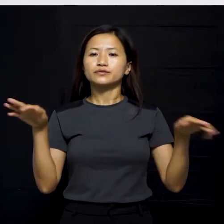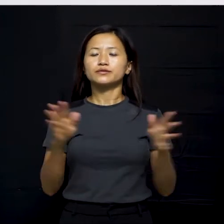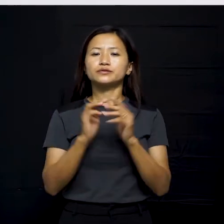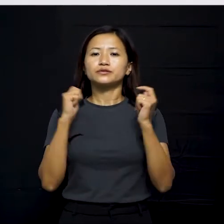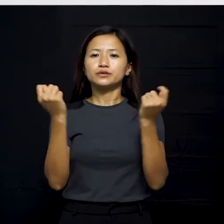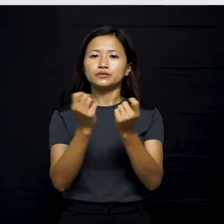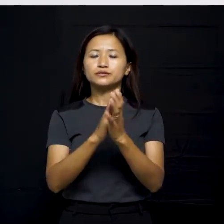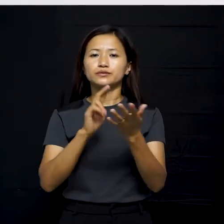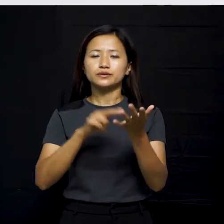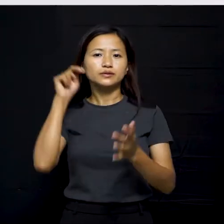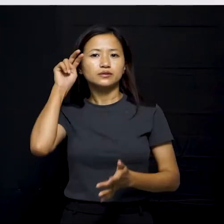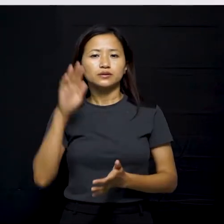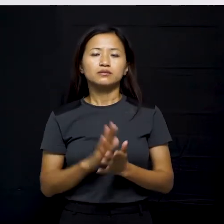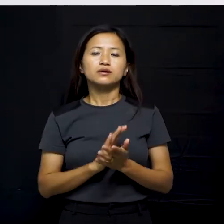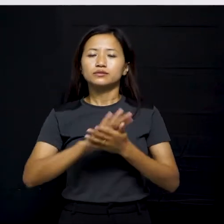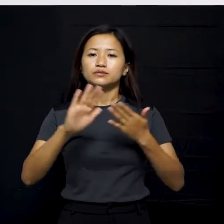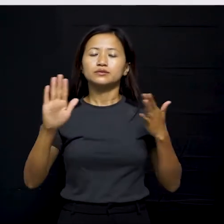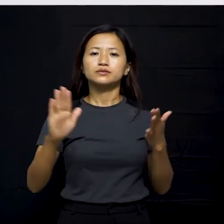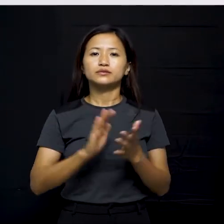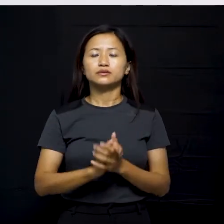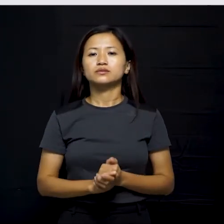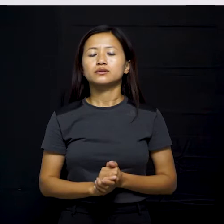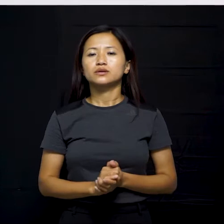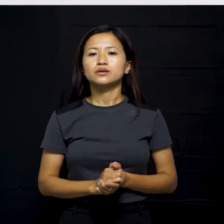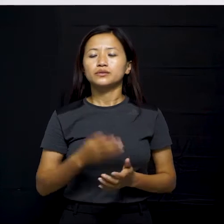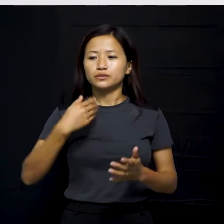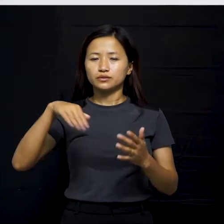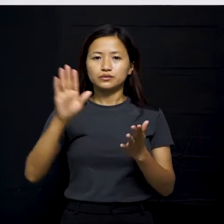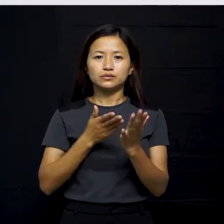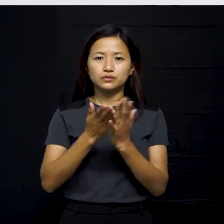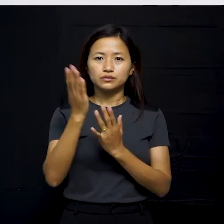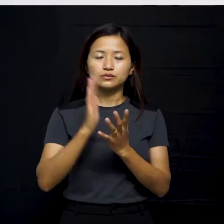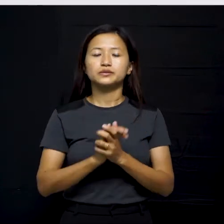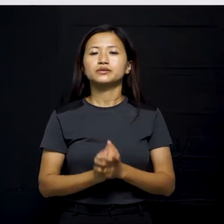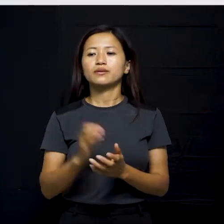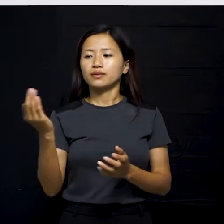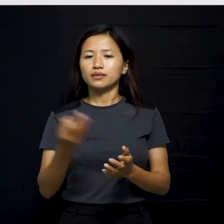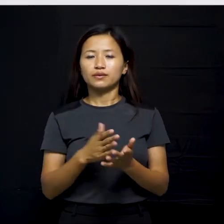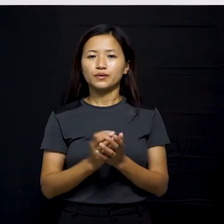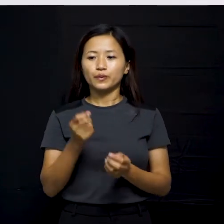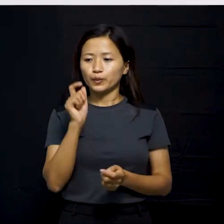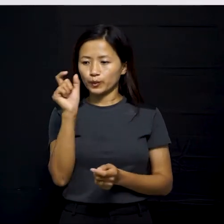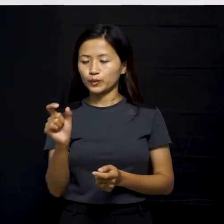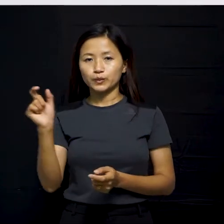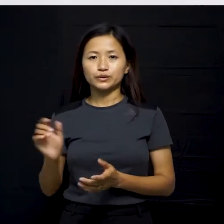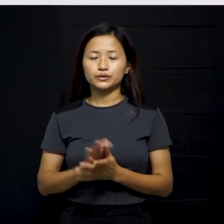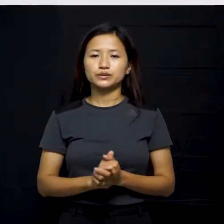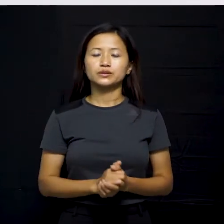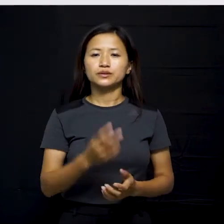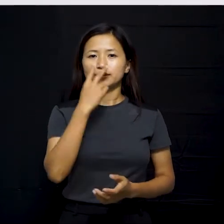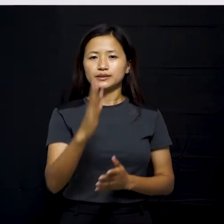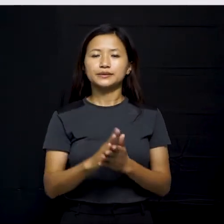of Nagas. After we are done with the festivals, we are going to go through the new words. As you